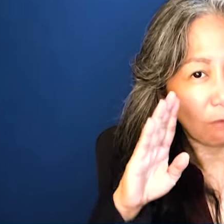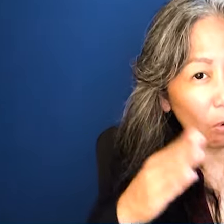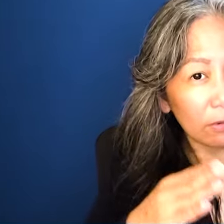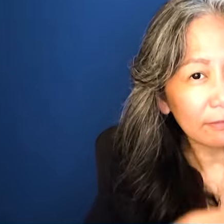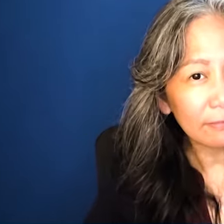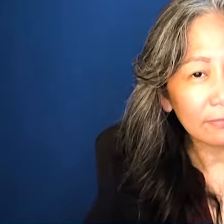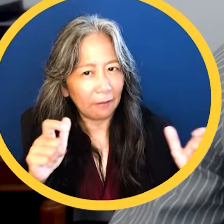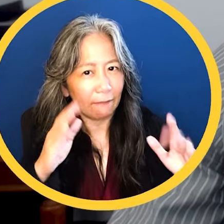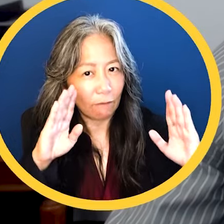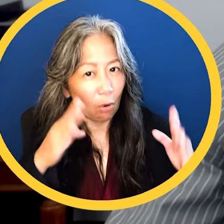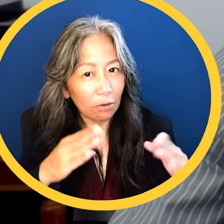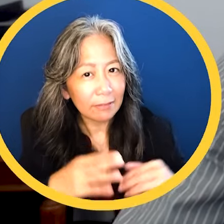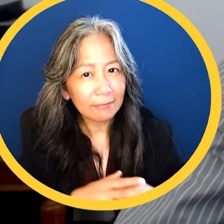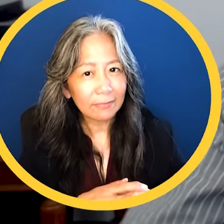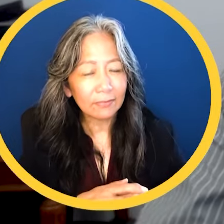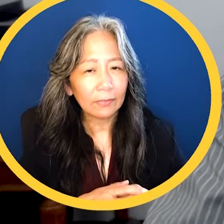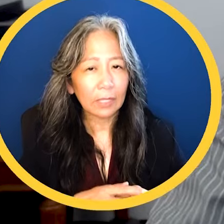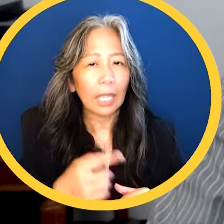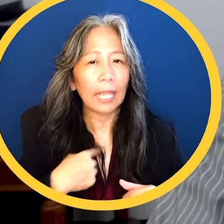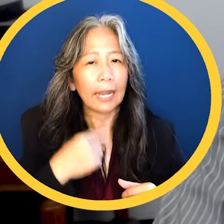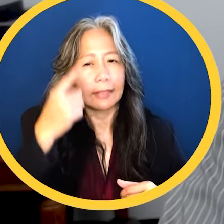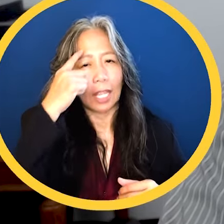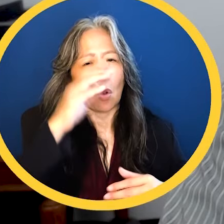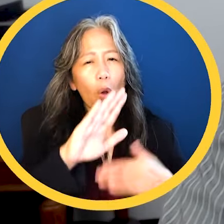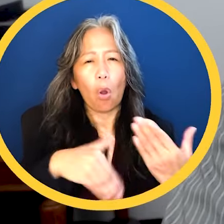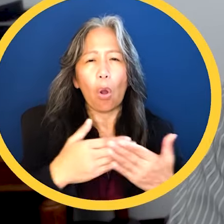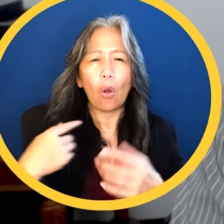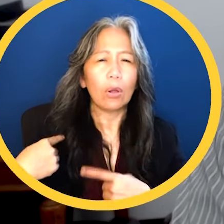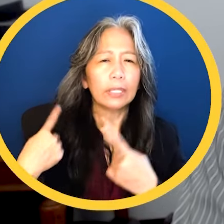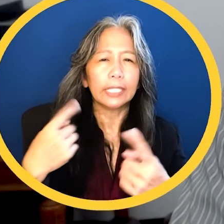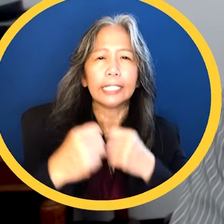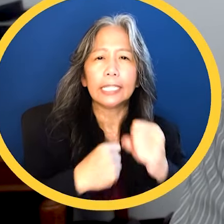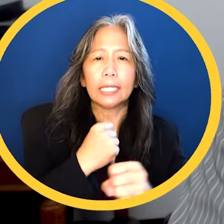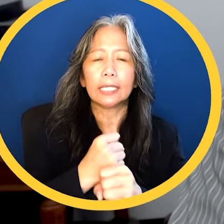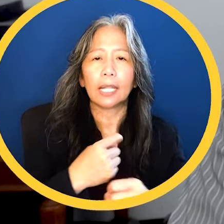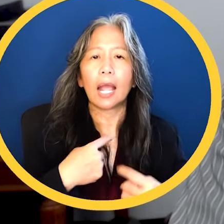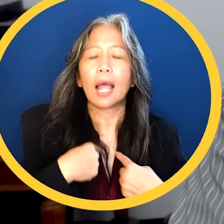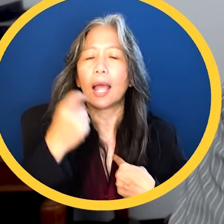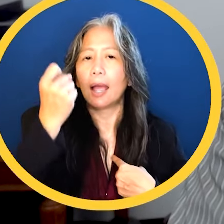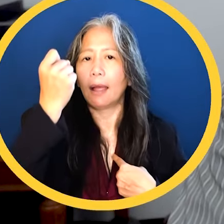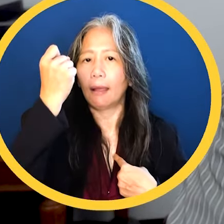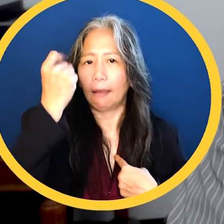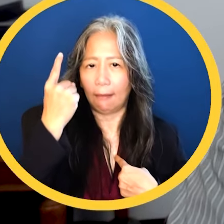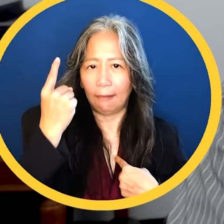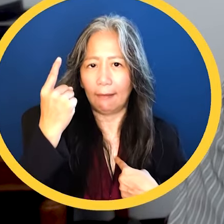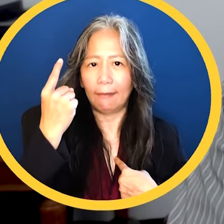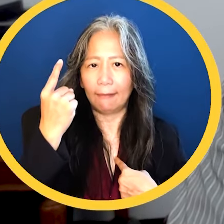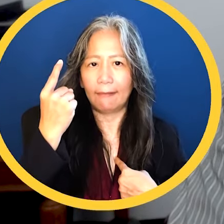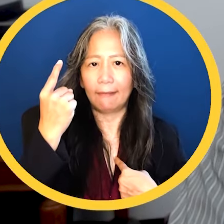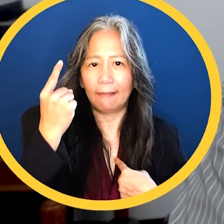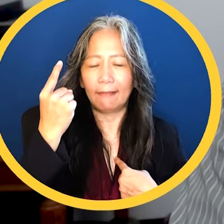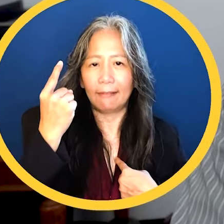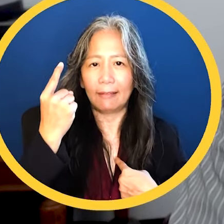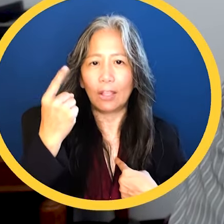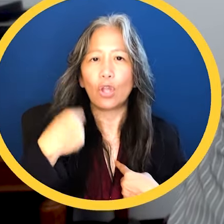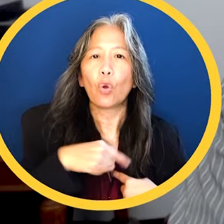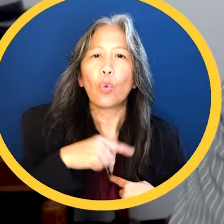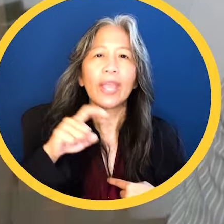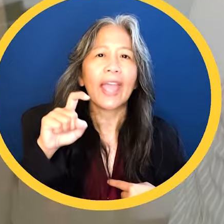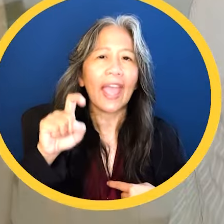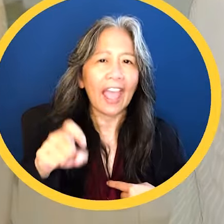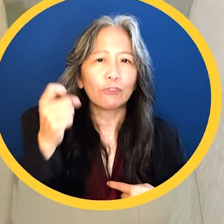focus for them? And I think after all these years, I really came to an understanding that we have